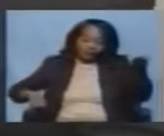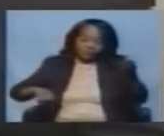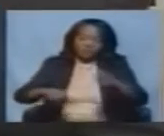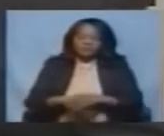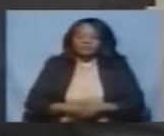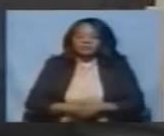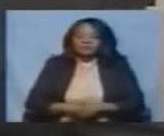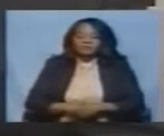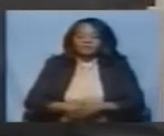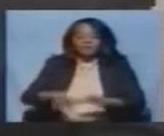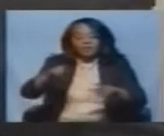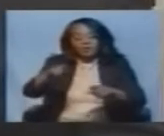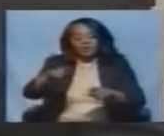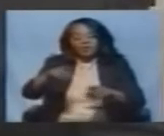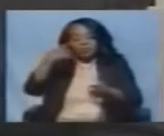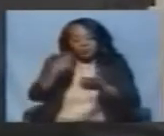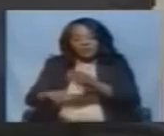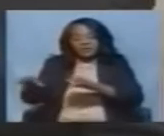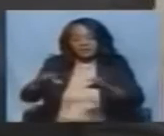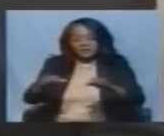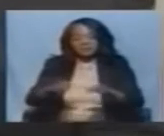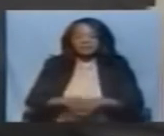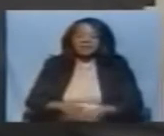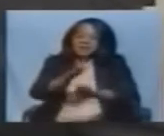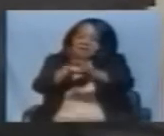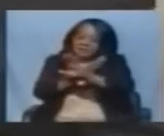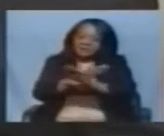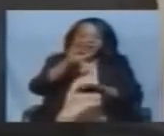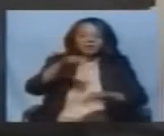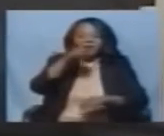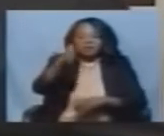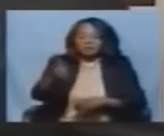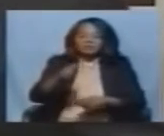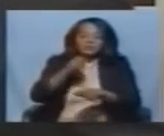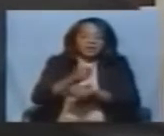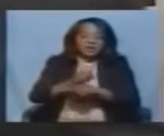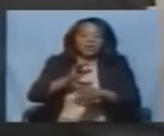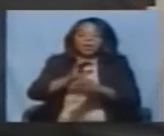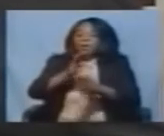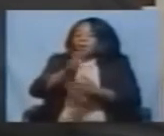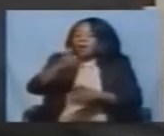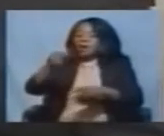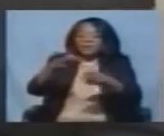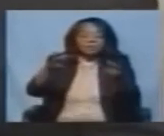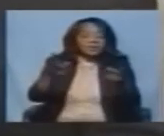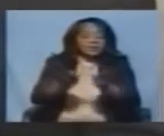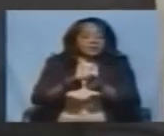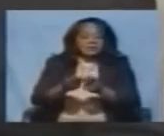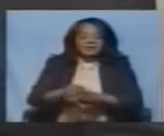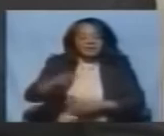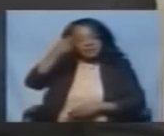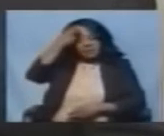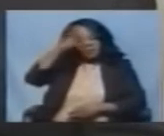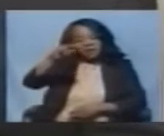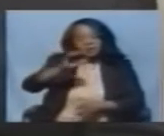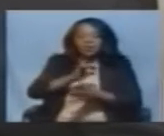certain action that you did, you can't work. You can't work in Zambia. You can't work anywhere else. Even in the mines or